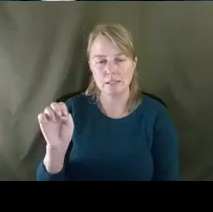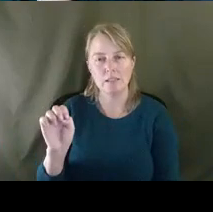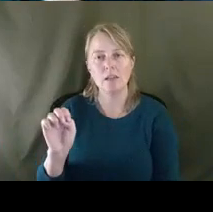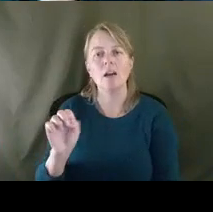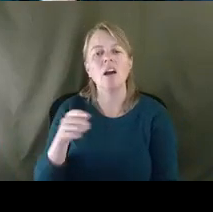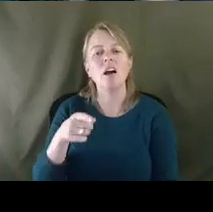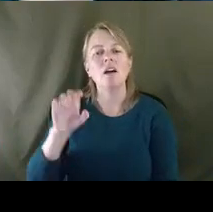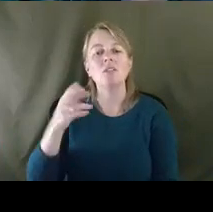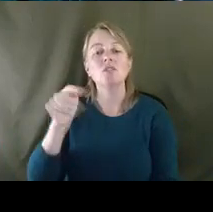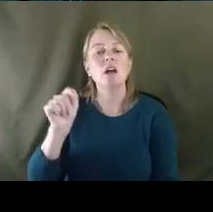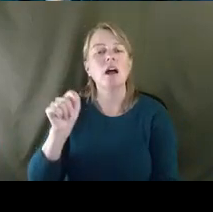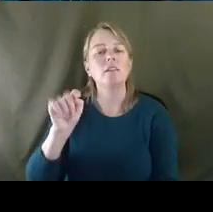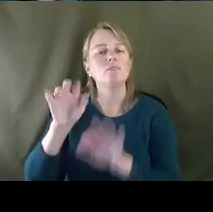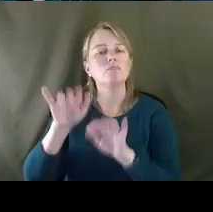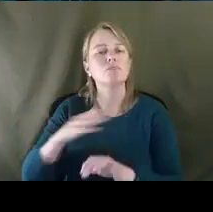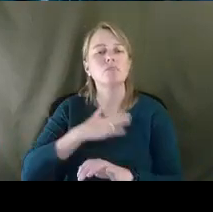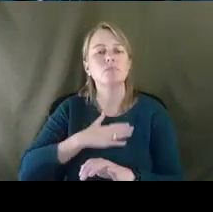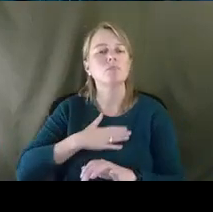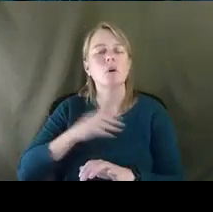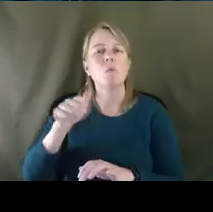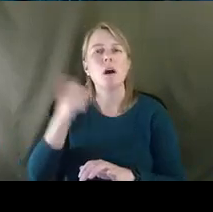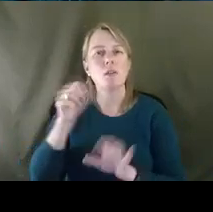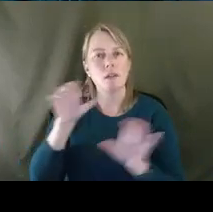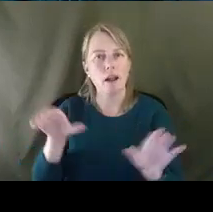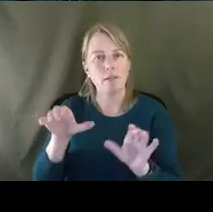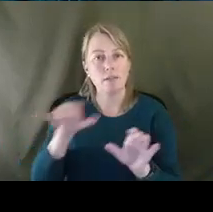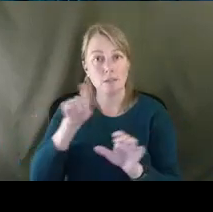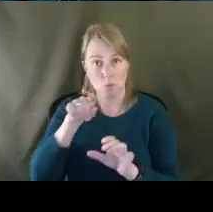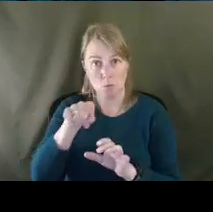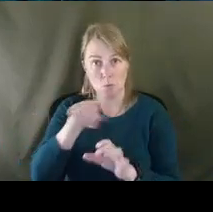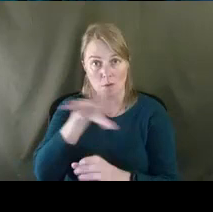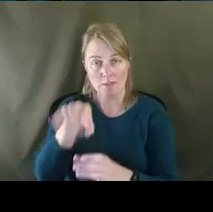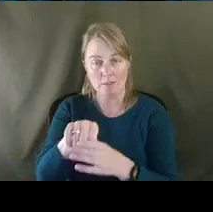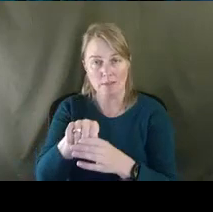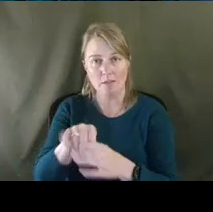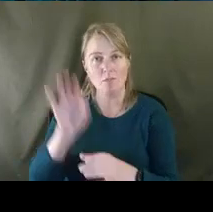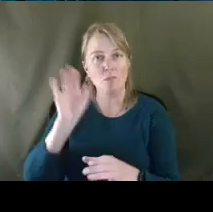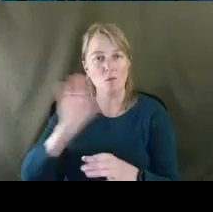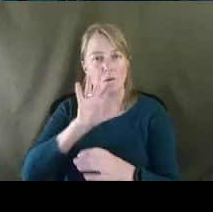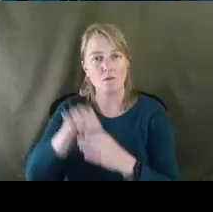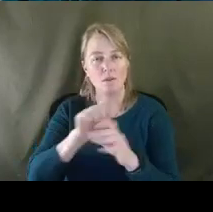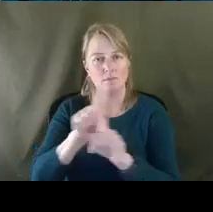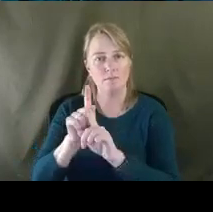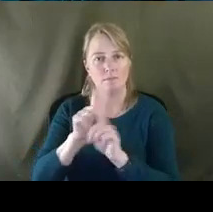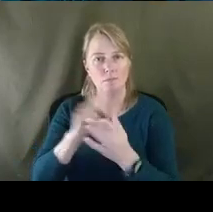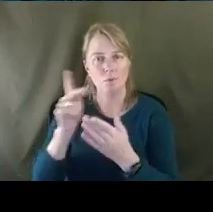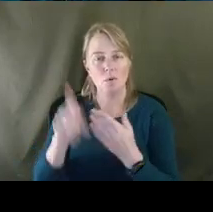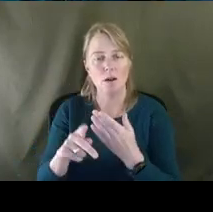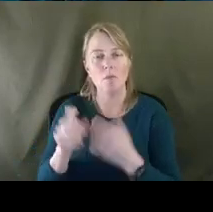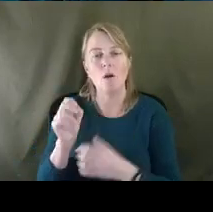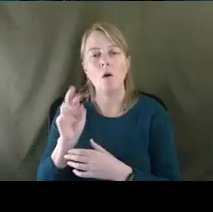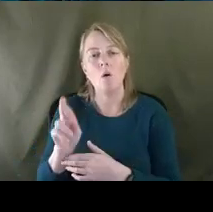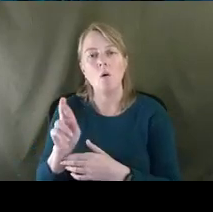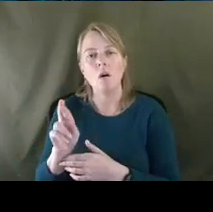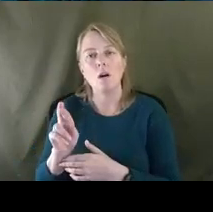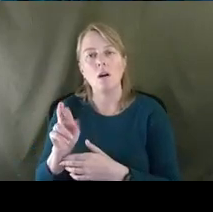share your knowledge. What other activities have you participated in when you've been involved in a mentorship program? Or when you've had a